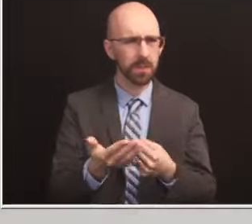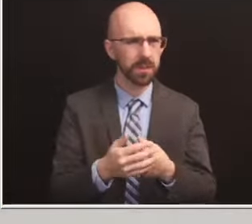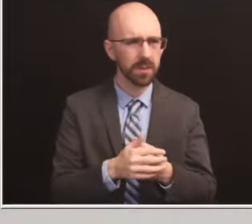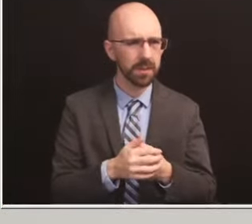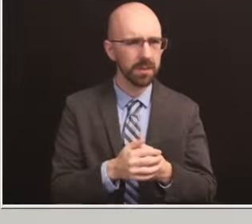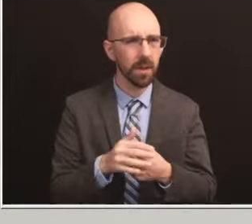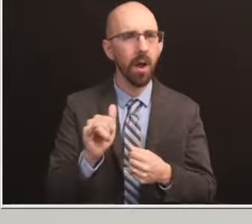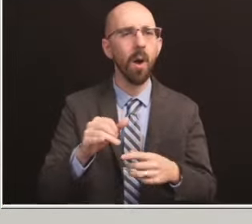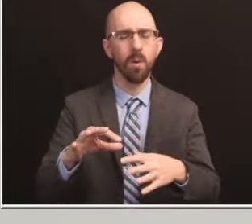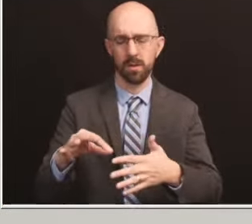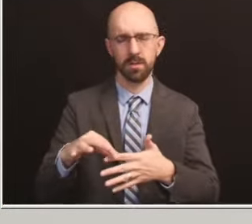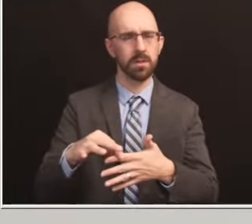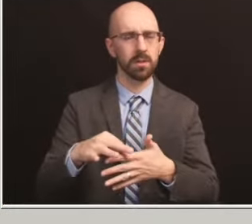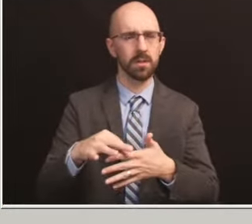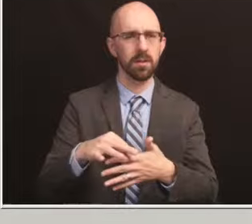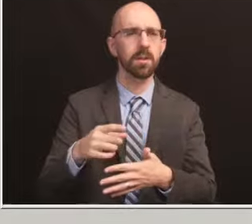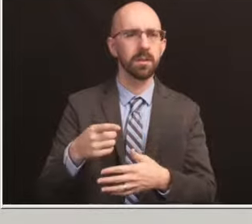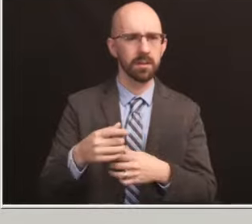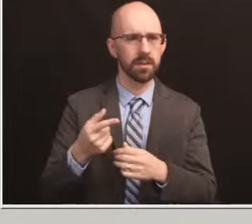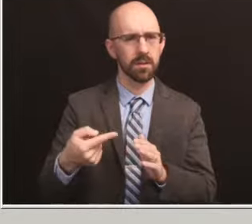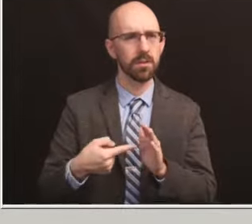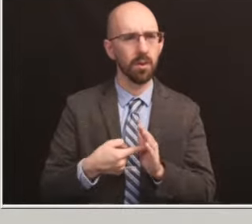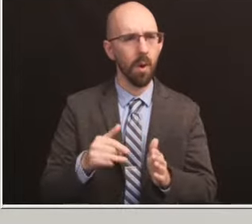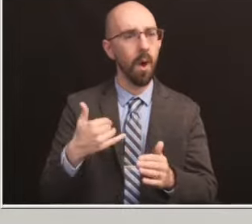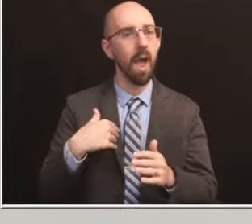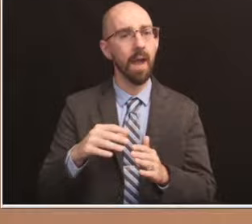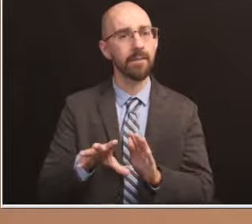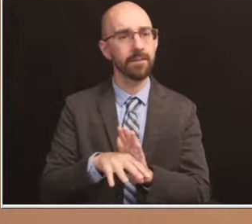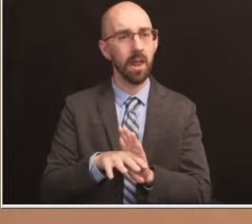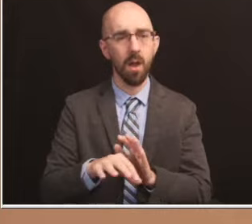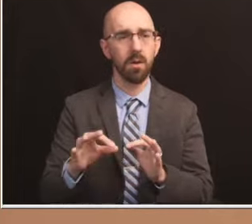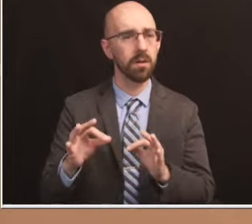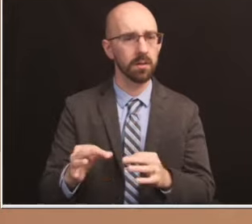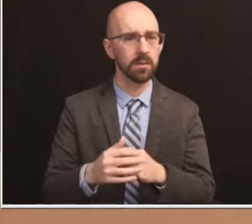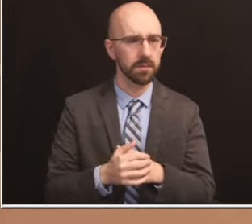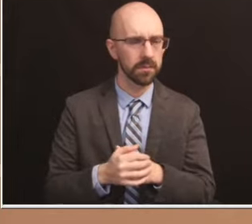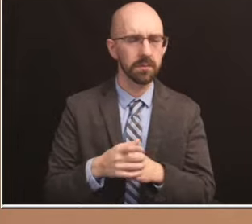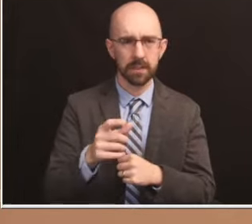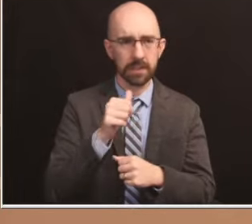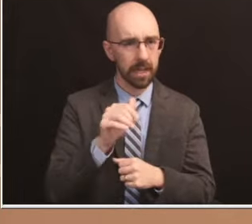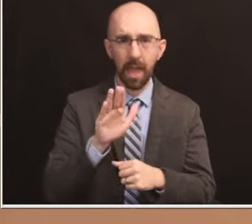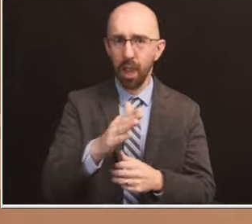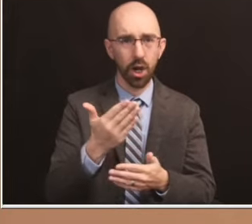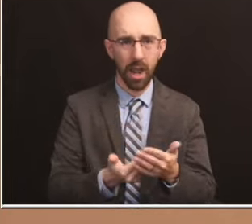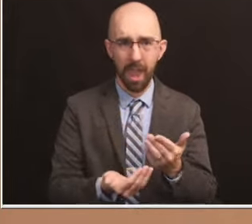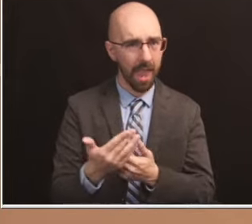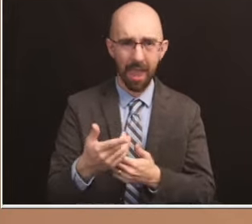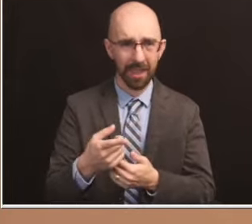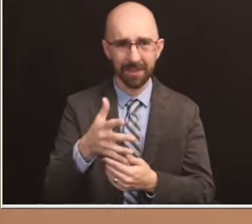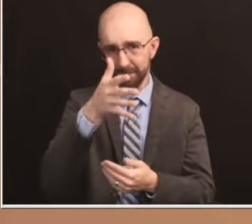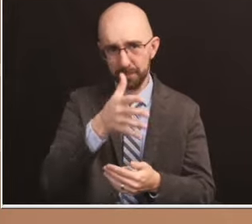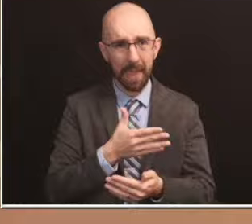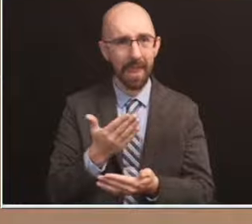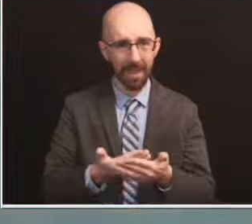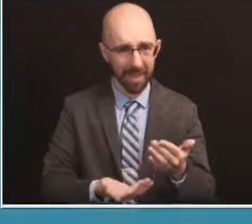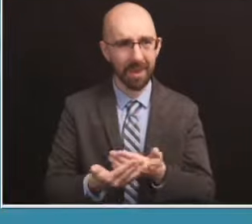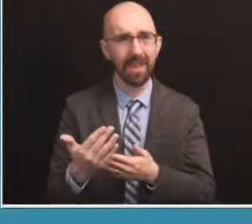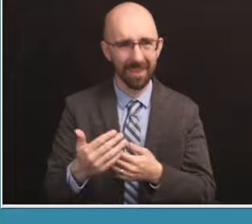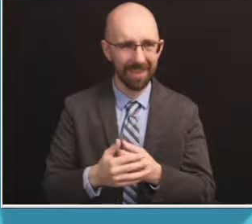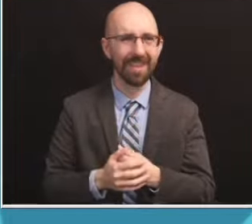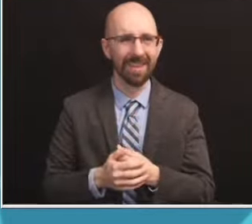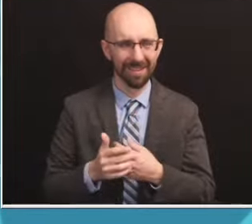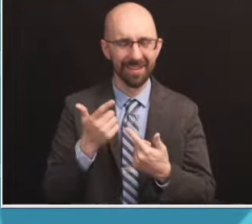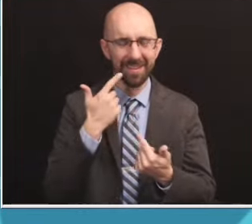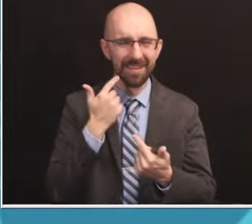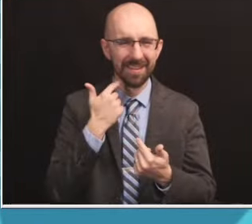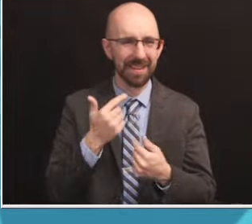your hand and showing our audience? Or we've got video of that. Okay. Yes. That's not Nancy's hand. Not my That's hand, a man's that hand. is the ring. Okay, so what's the